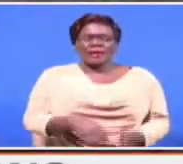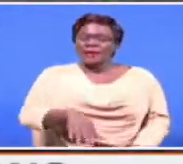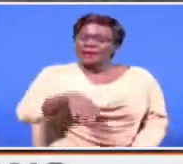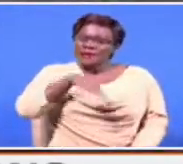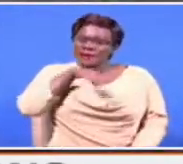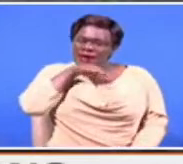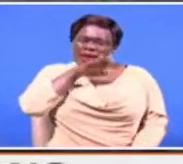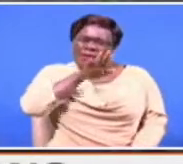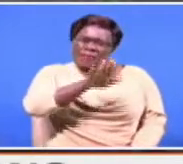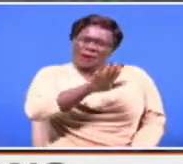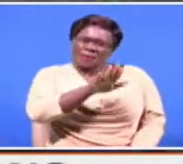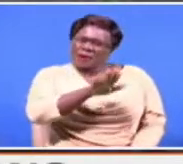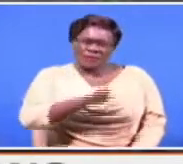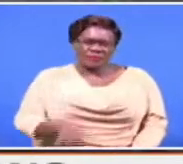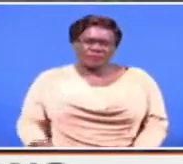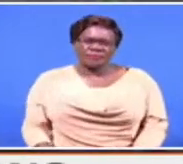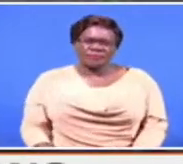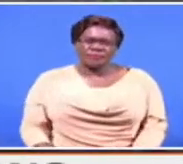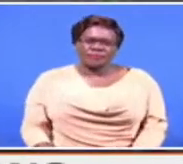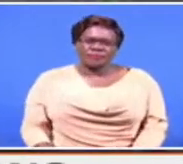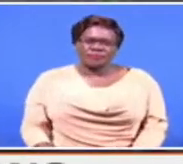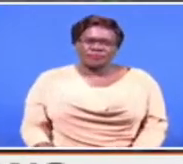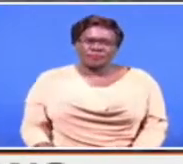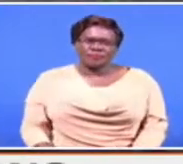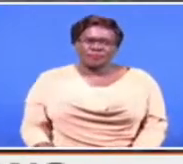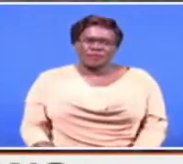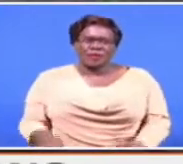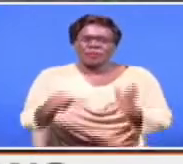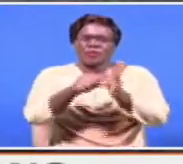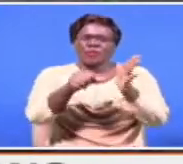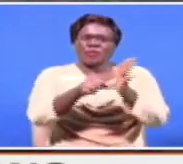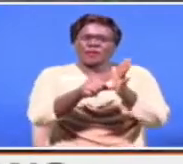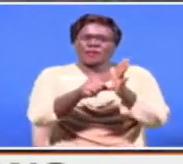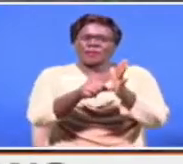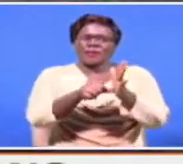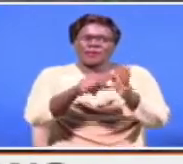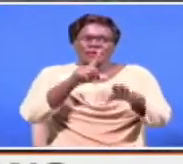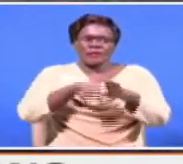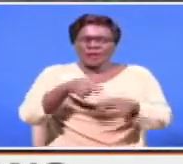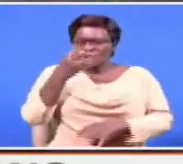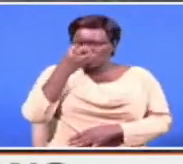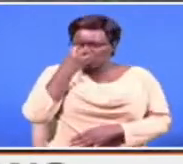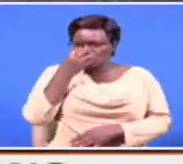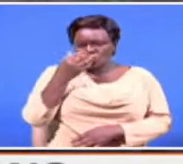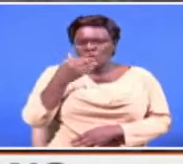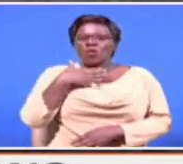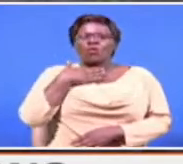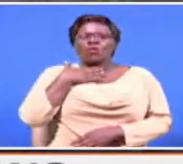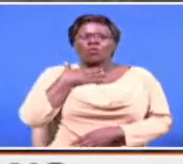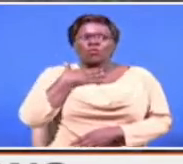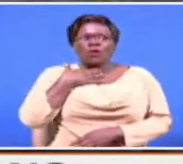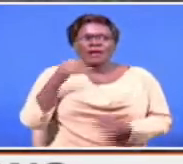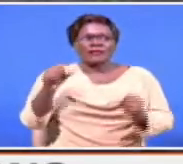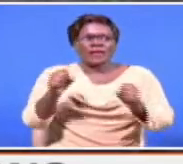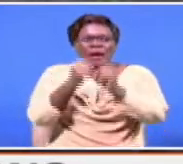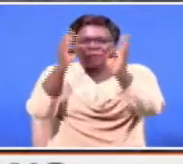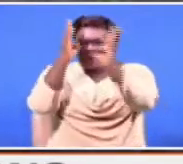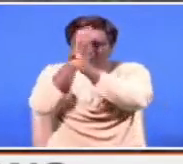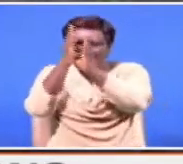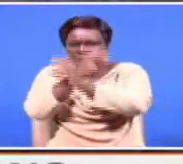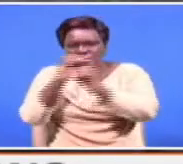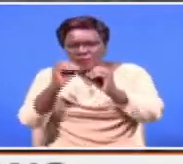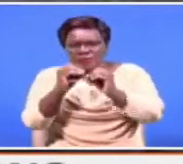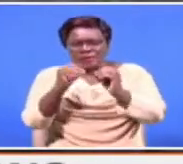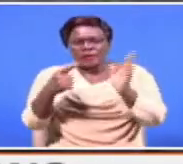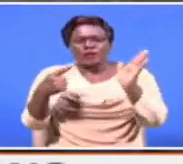What Raila has a beef with when it comes to William Ruto, we don't want it to be done behind the doors.